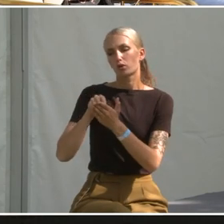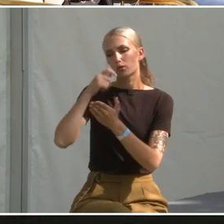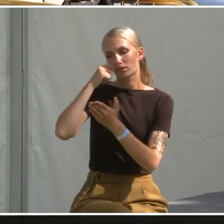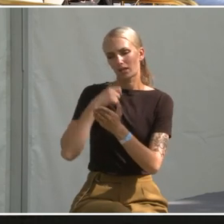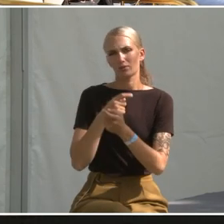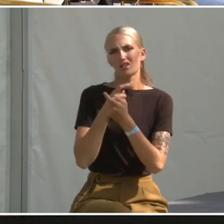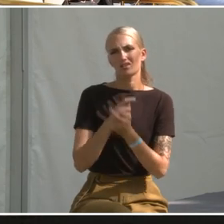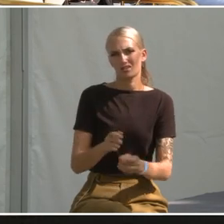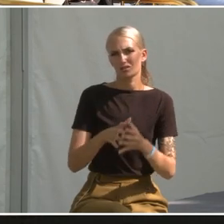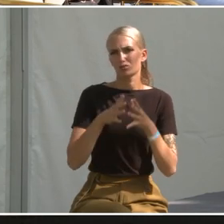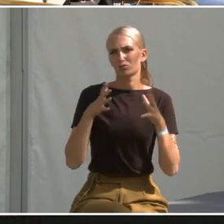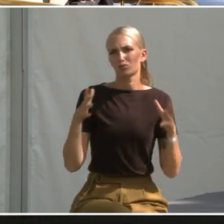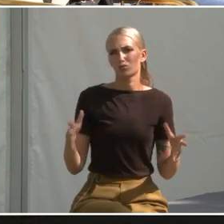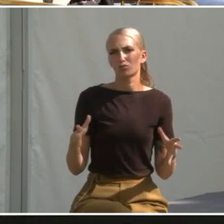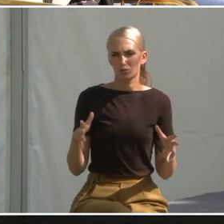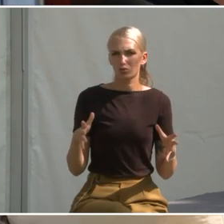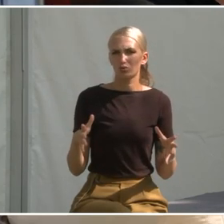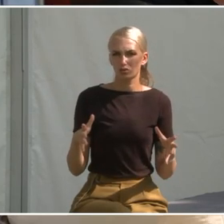risk, actually, even in